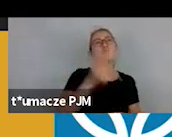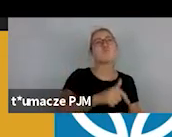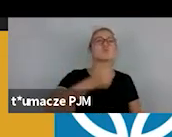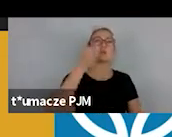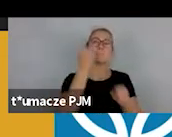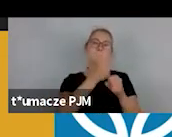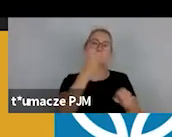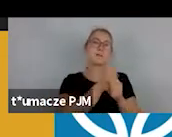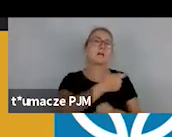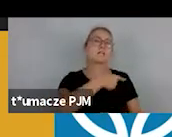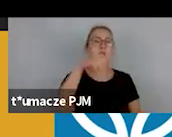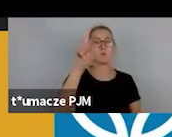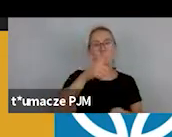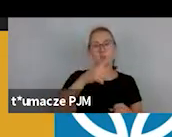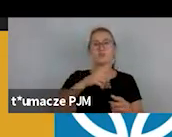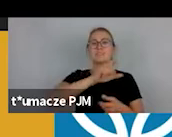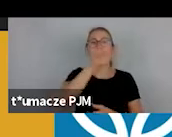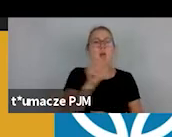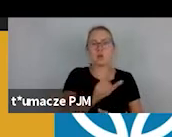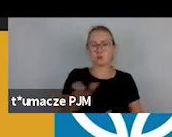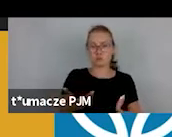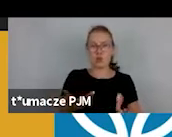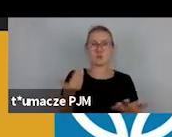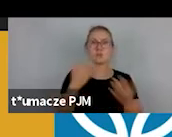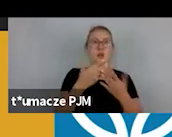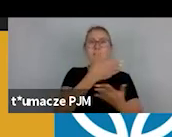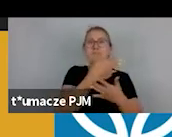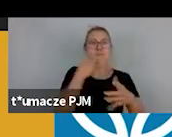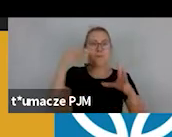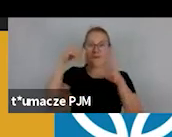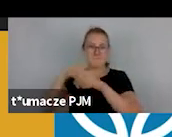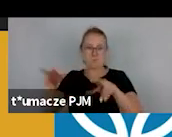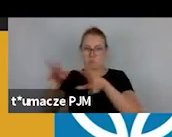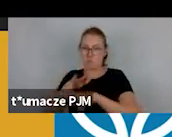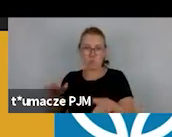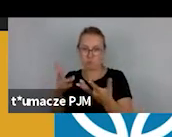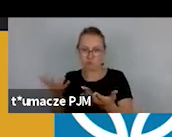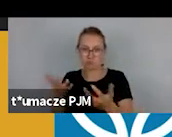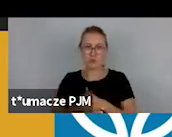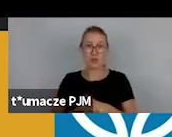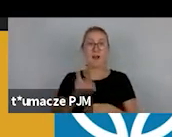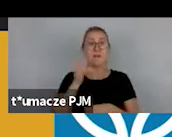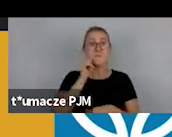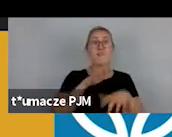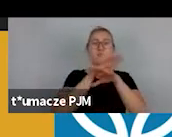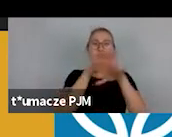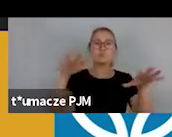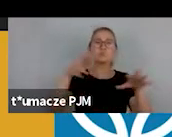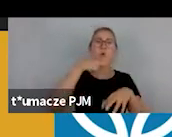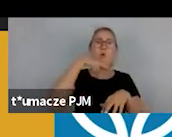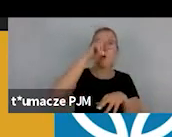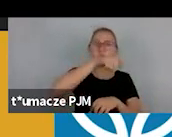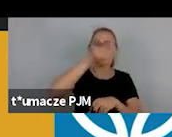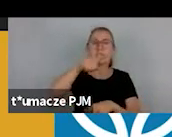men aspire to be good parents. There's often a gap between aspiration and practice.